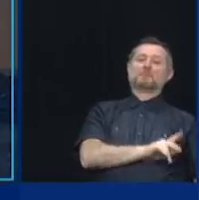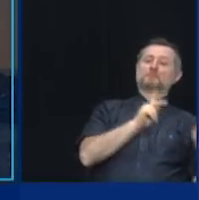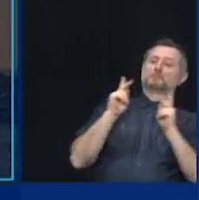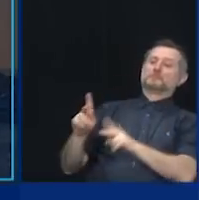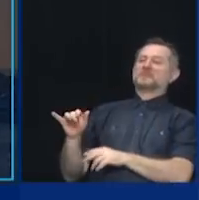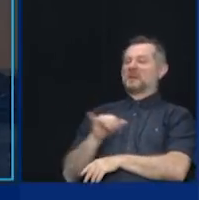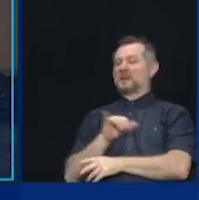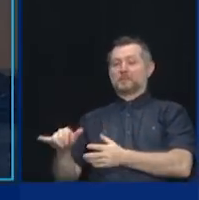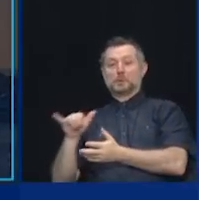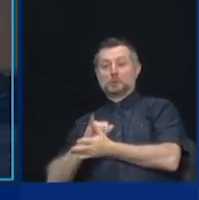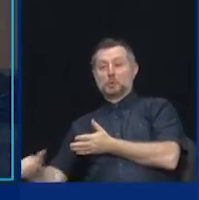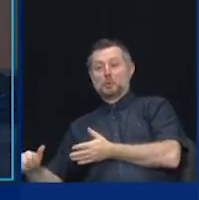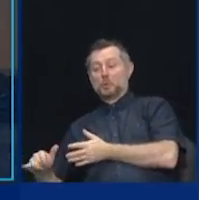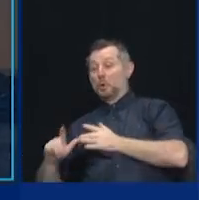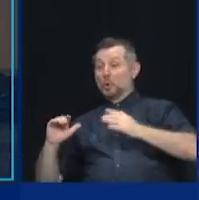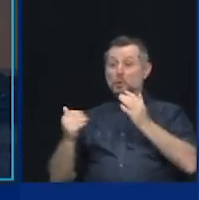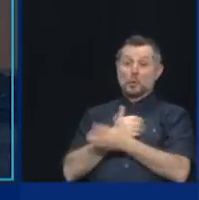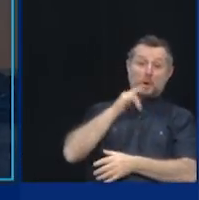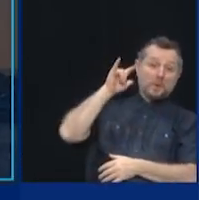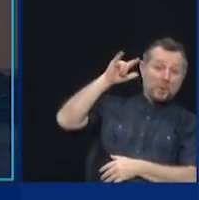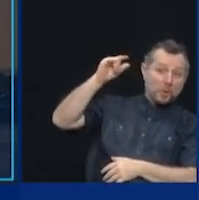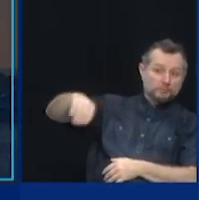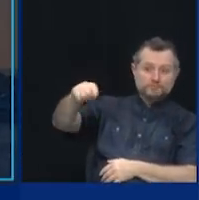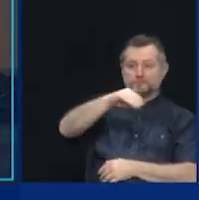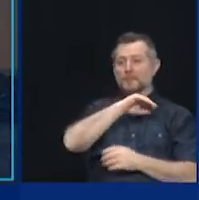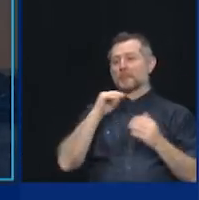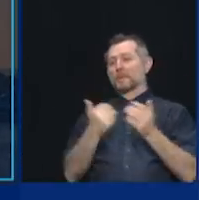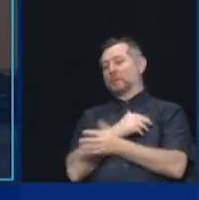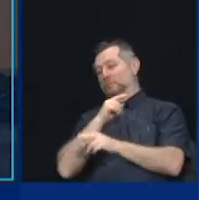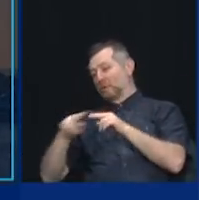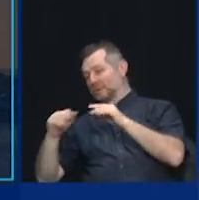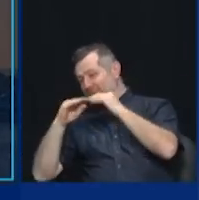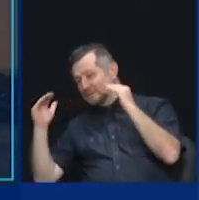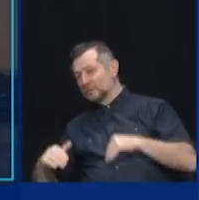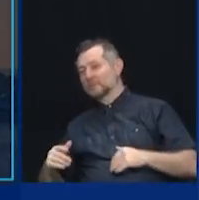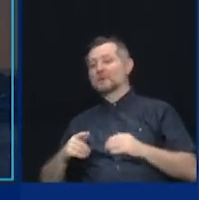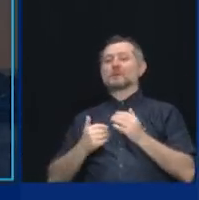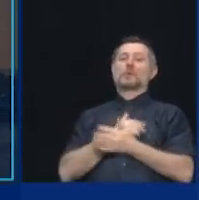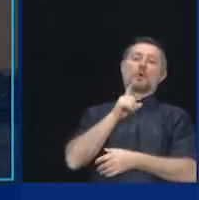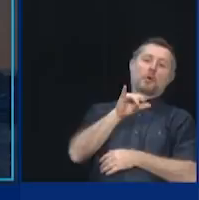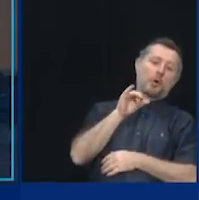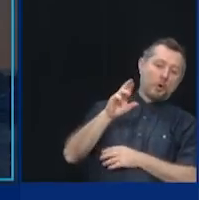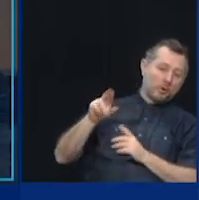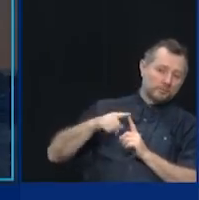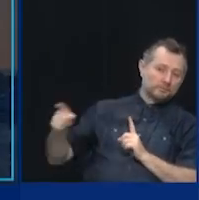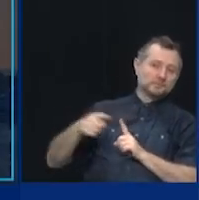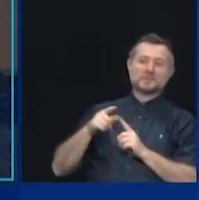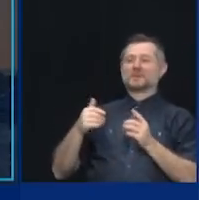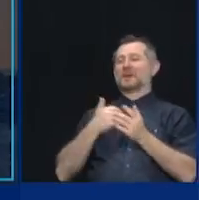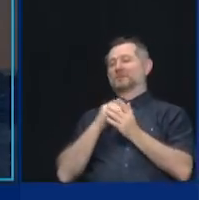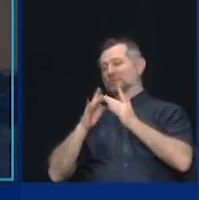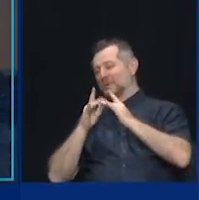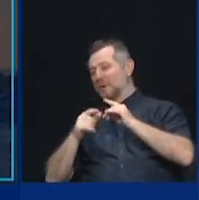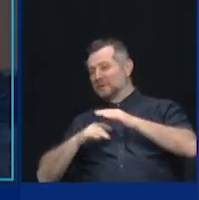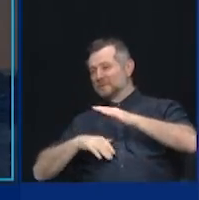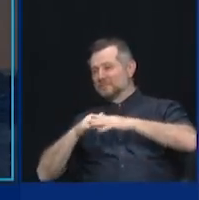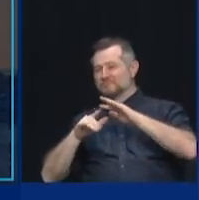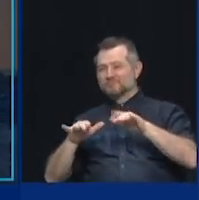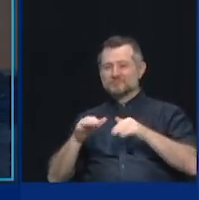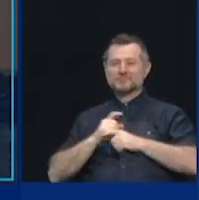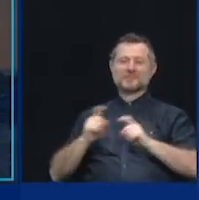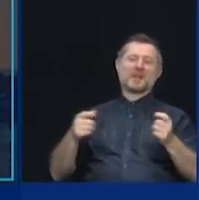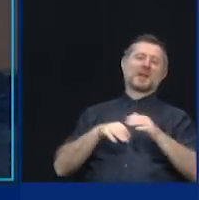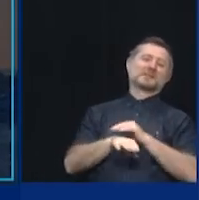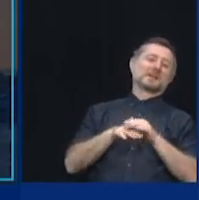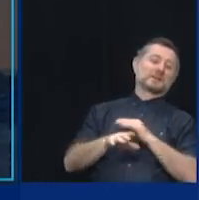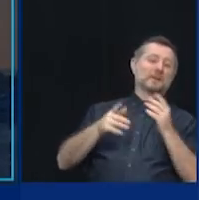new transportation systems, new Long Island Railroad, new broadband access. So every family now